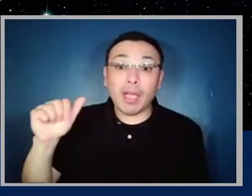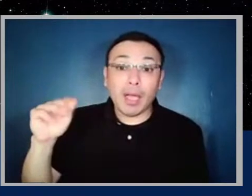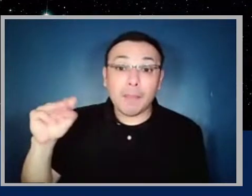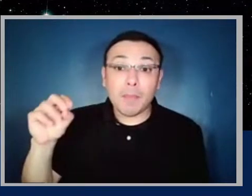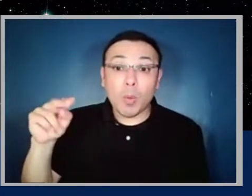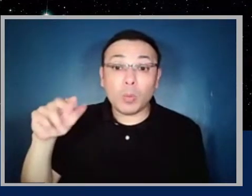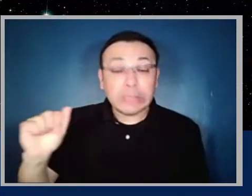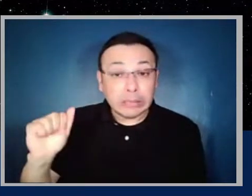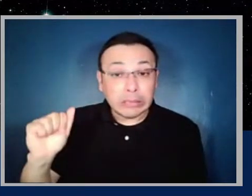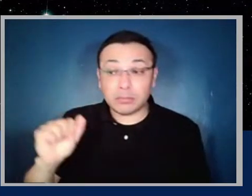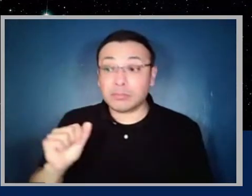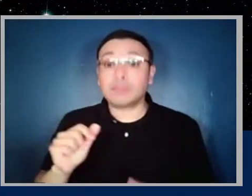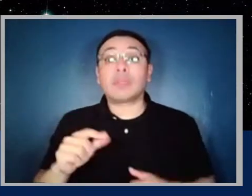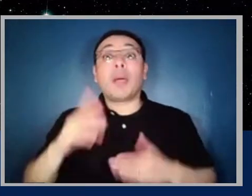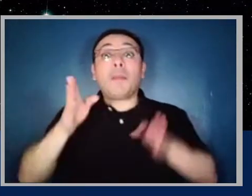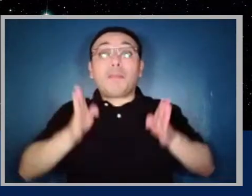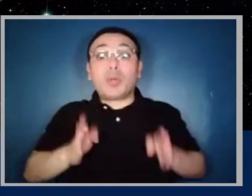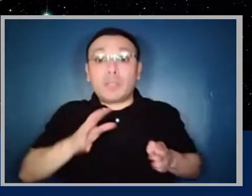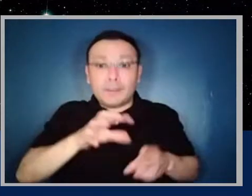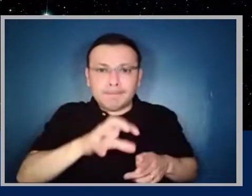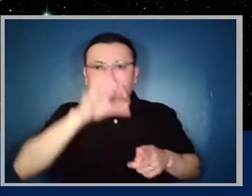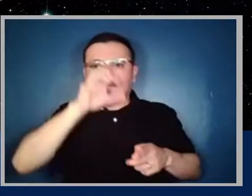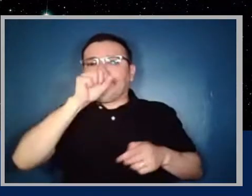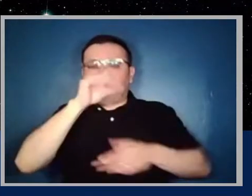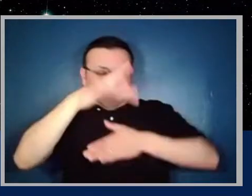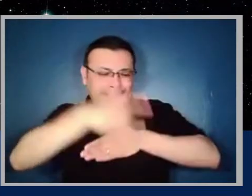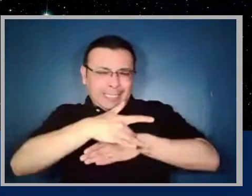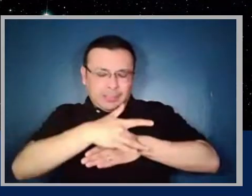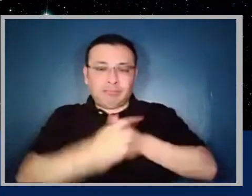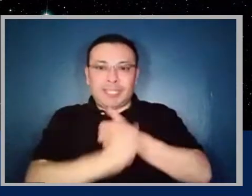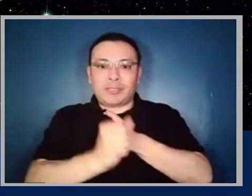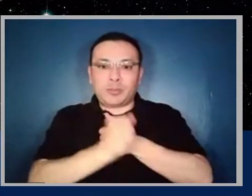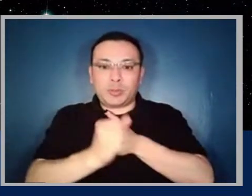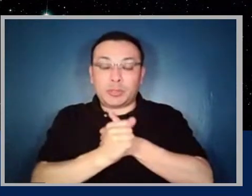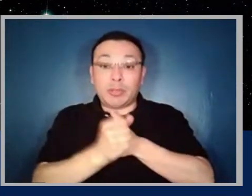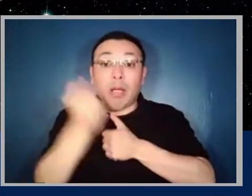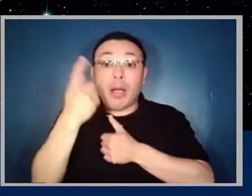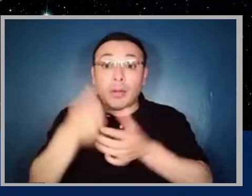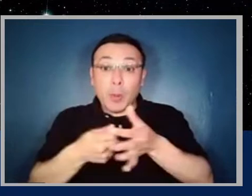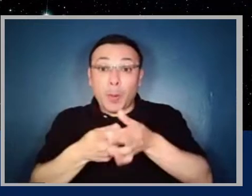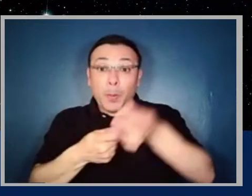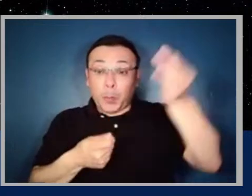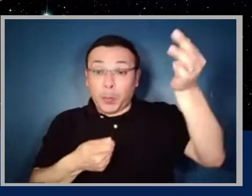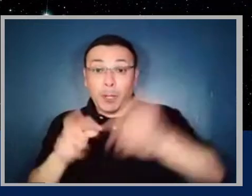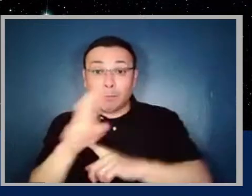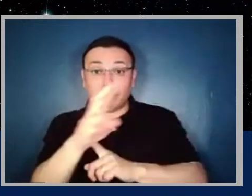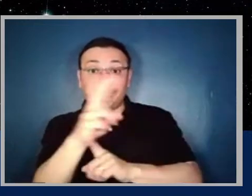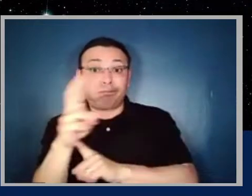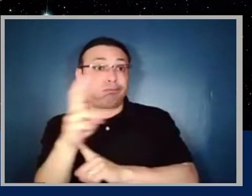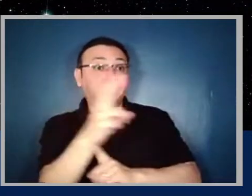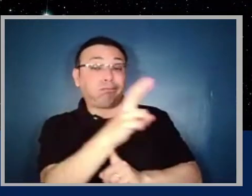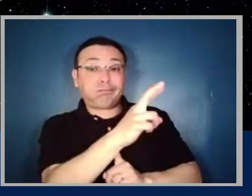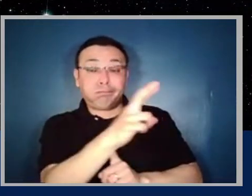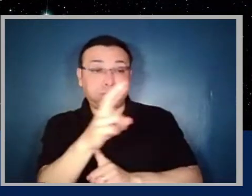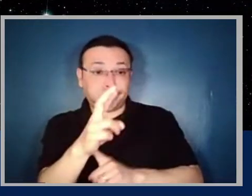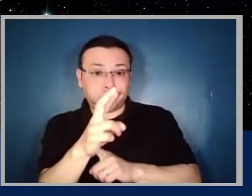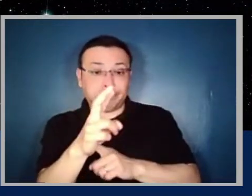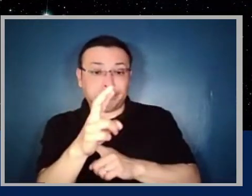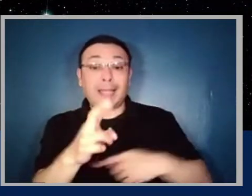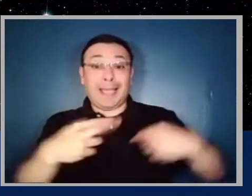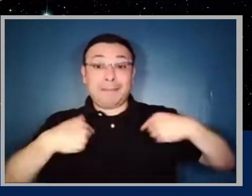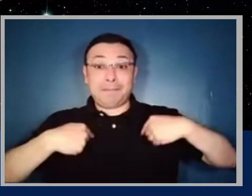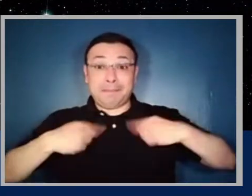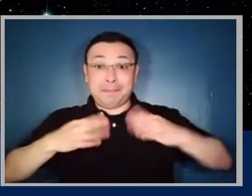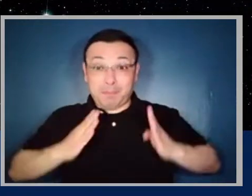really hazardous to people. Now, all the people who are doing that have protective gear, like she mentioned. They're wearing masks and